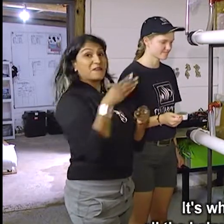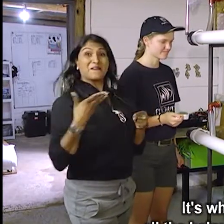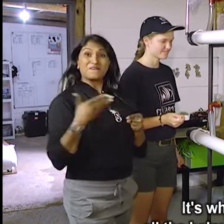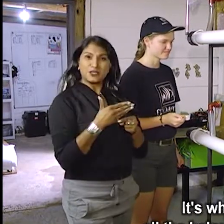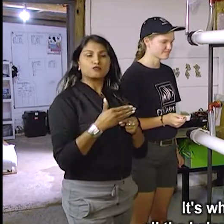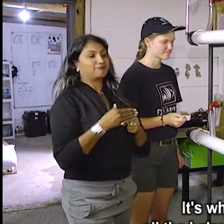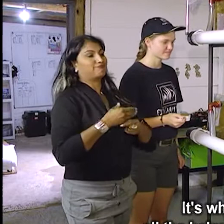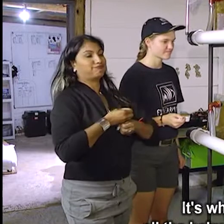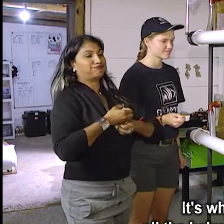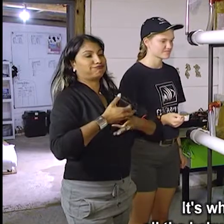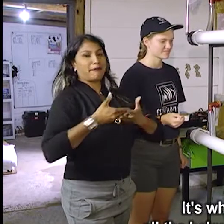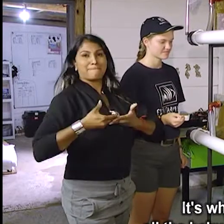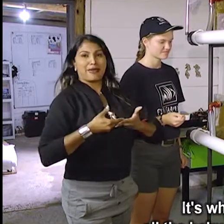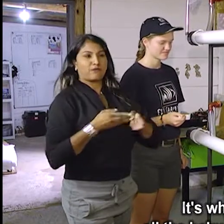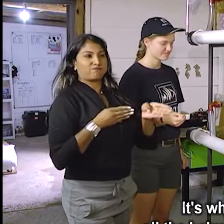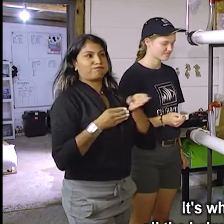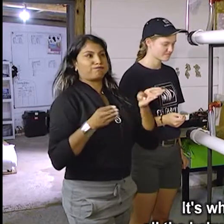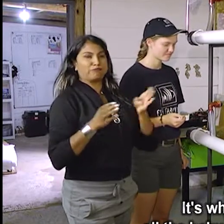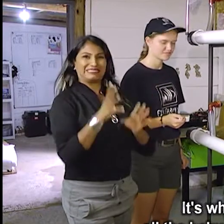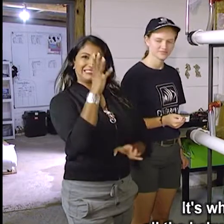It's where all the baby fish are.